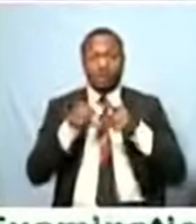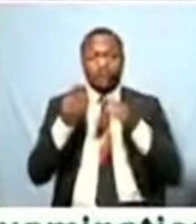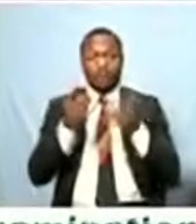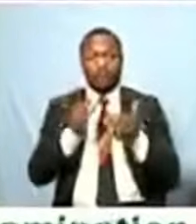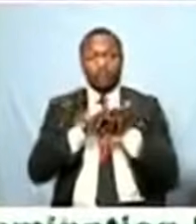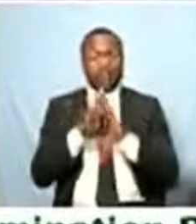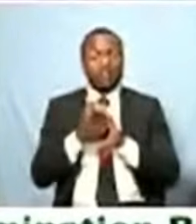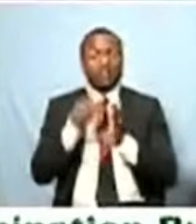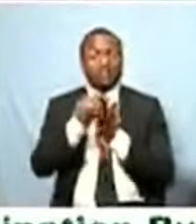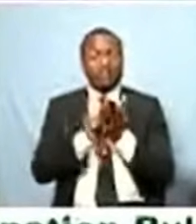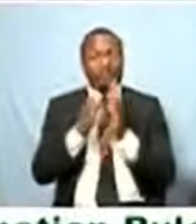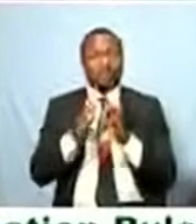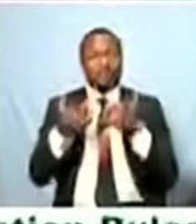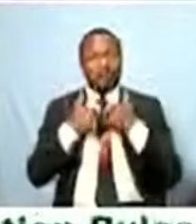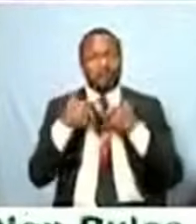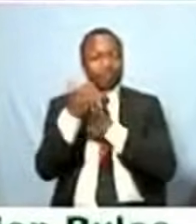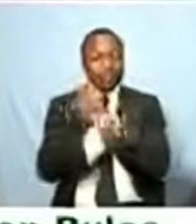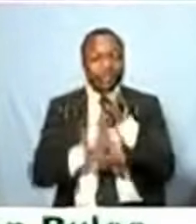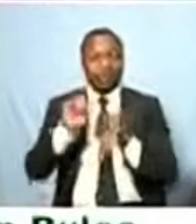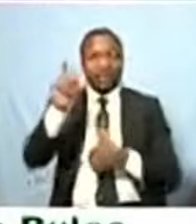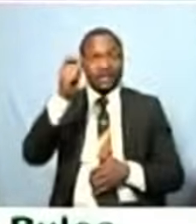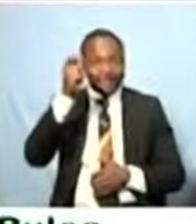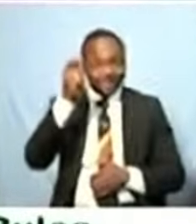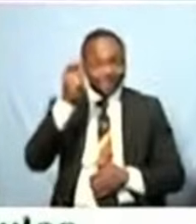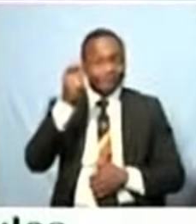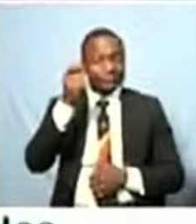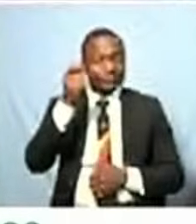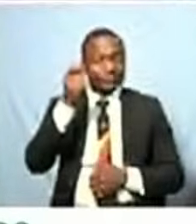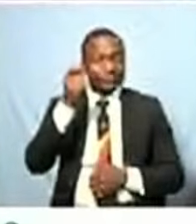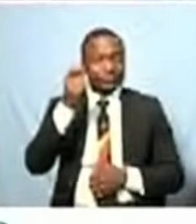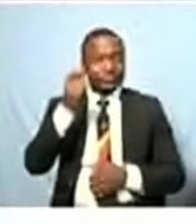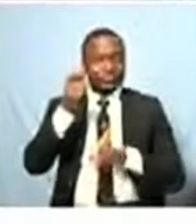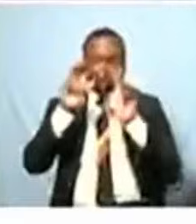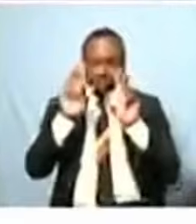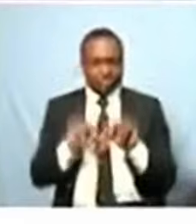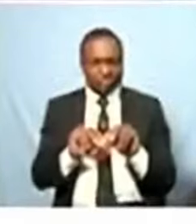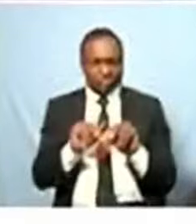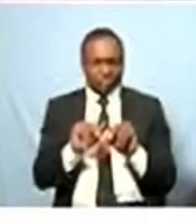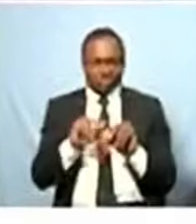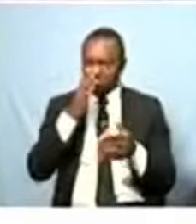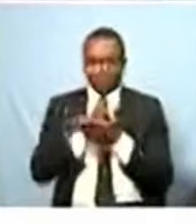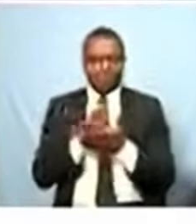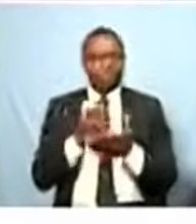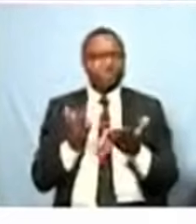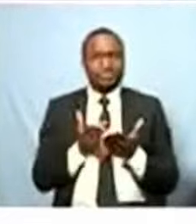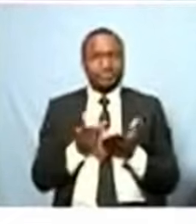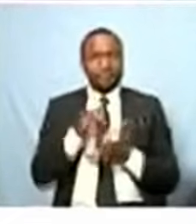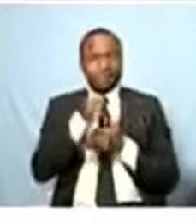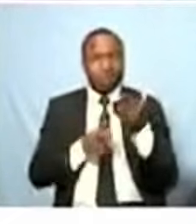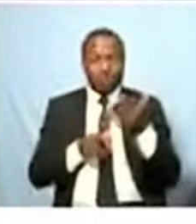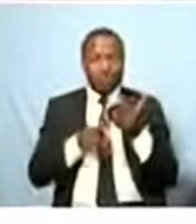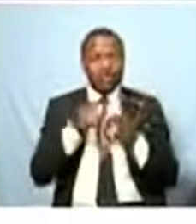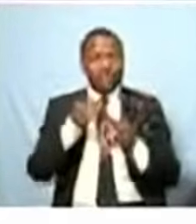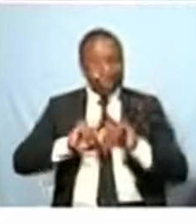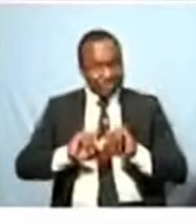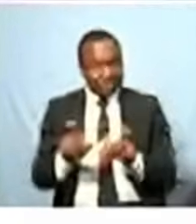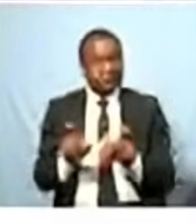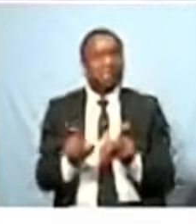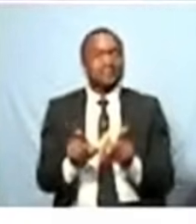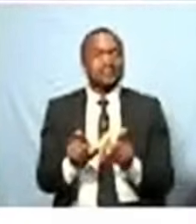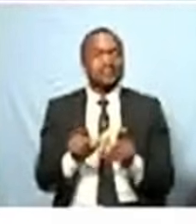become lawyers. We've got countries like Kenya, Madam Speaker, where there is no provision for a ban. What is the difference